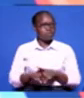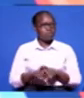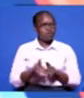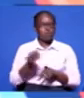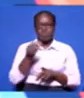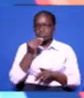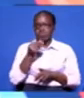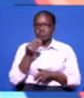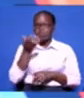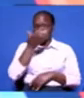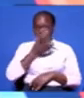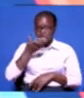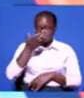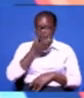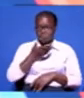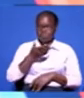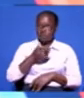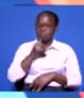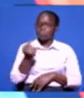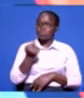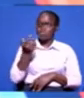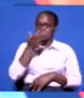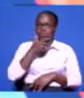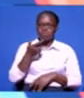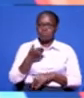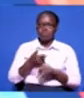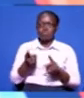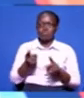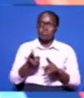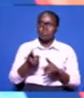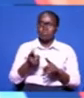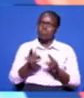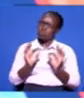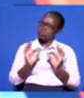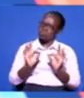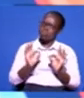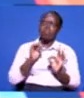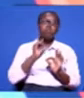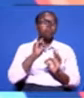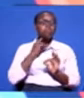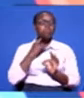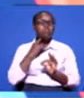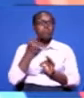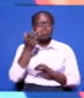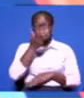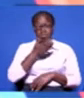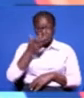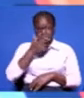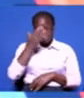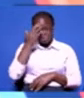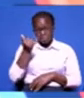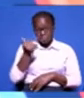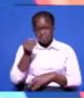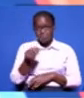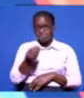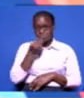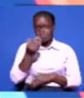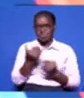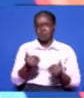uji that goes, is not just uji, but nutritious uji. Because we know that when you feed a child